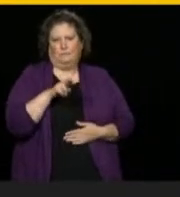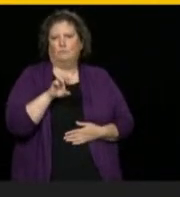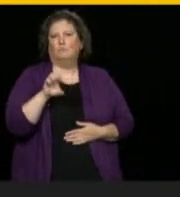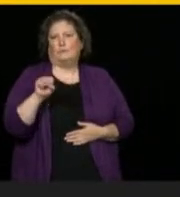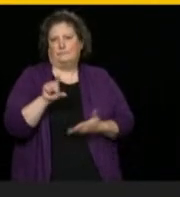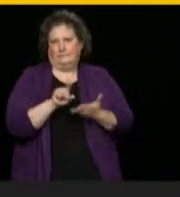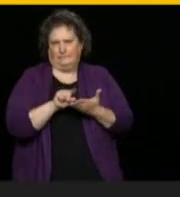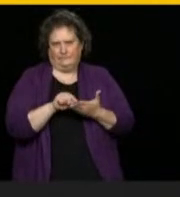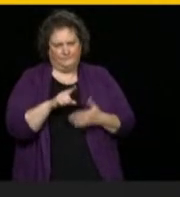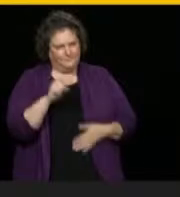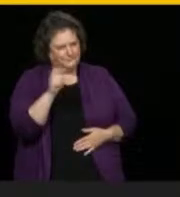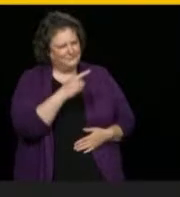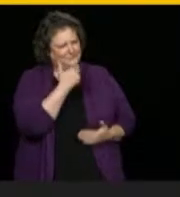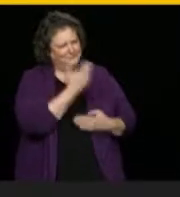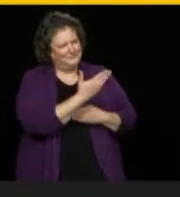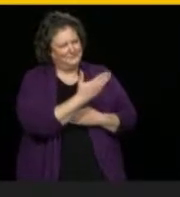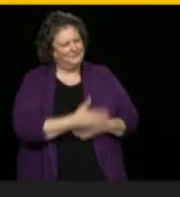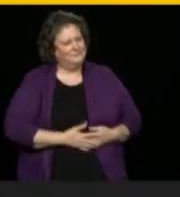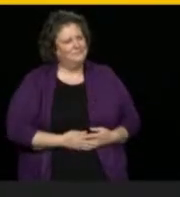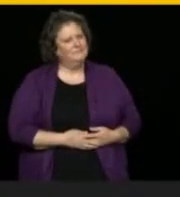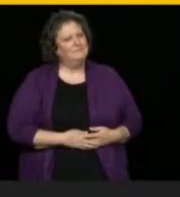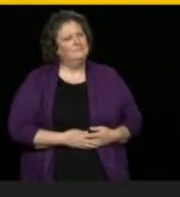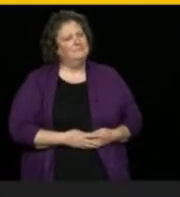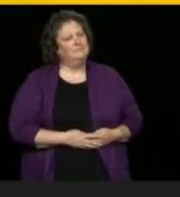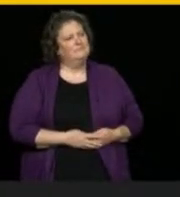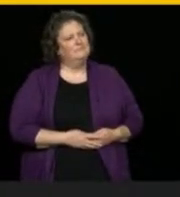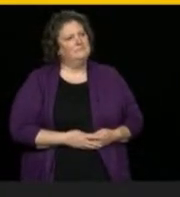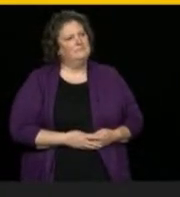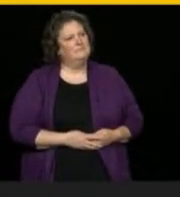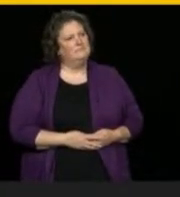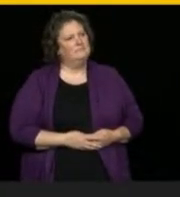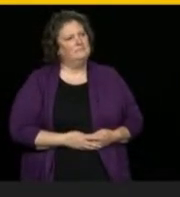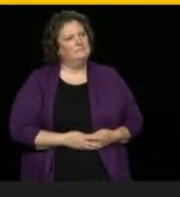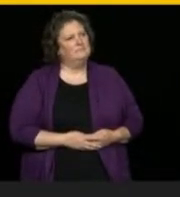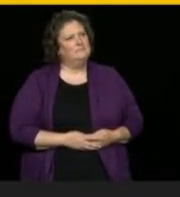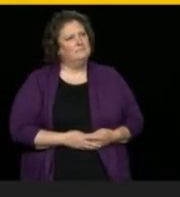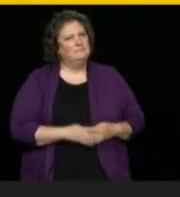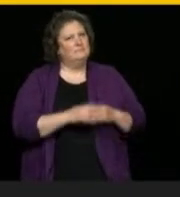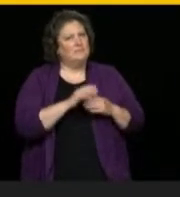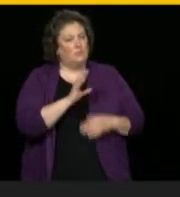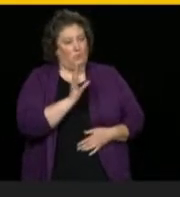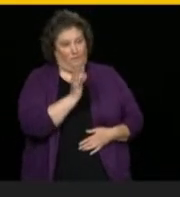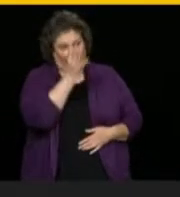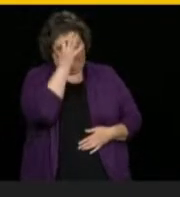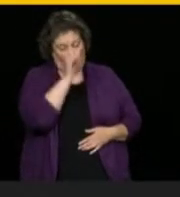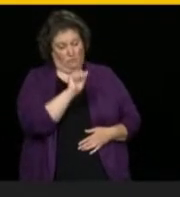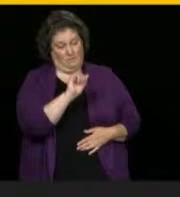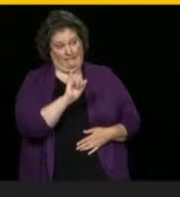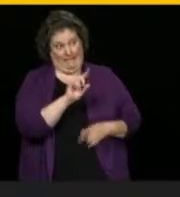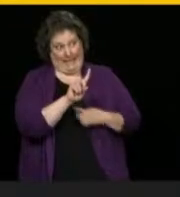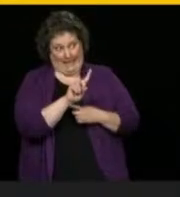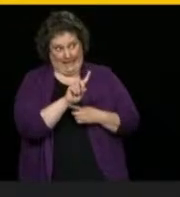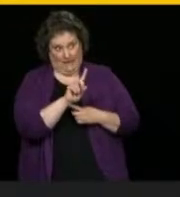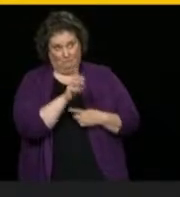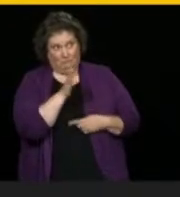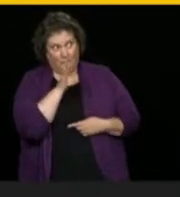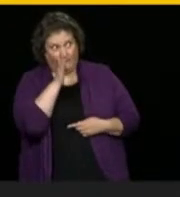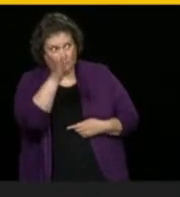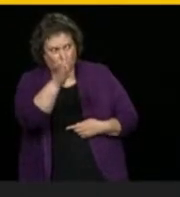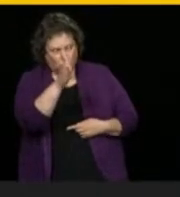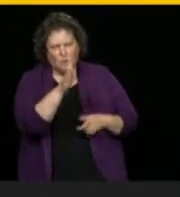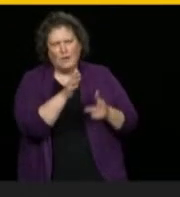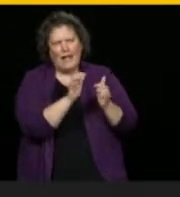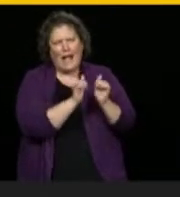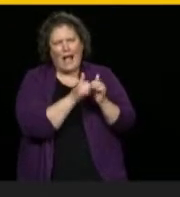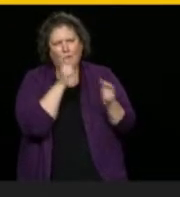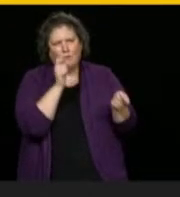How is it that you're going to begin reshaping federal aid programs as you go ahead forward, when the reality is most parents still don't have a full-time